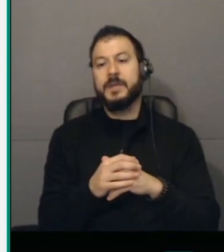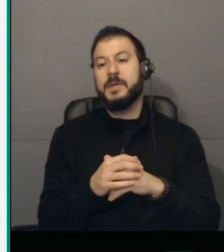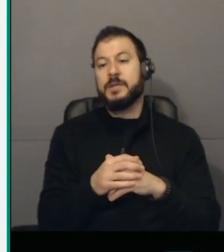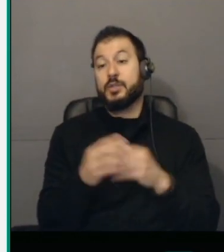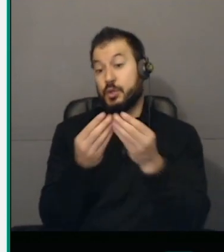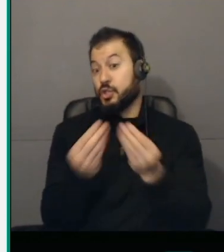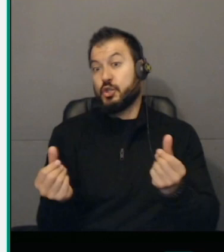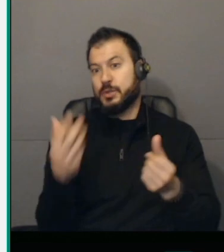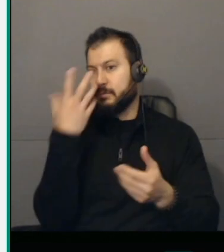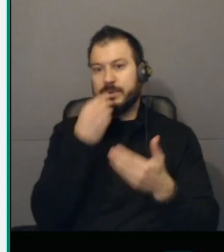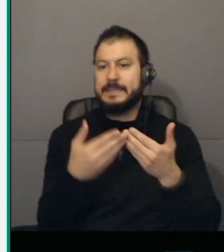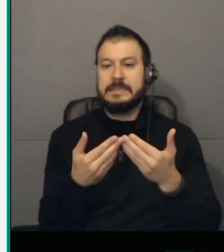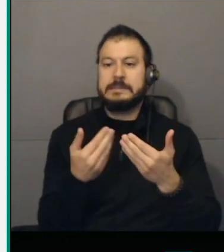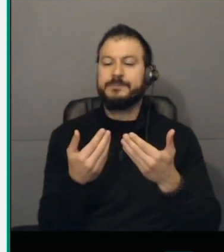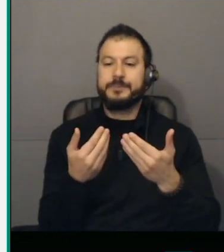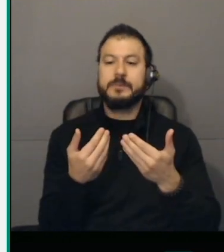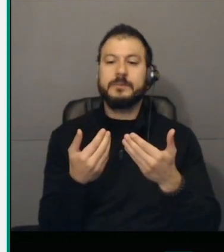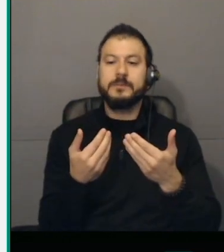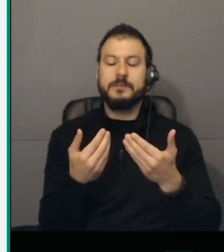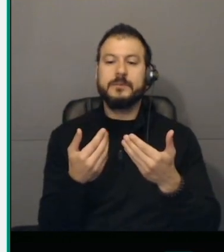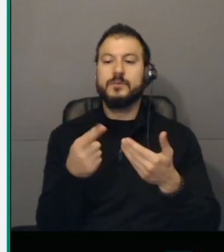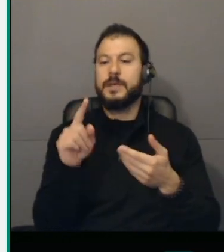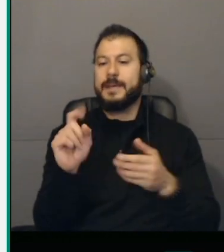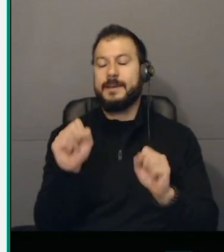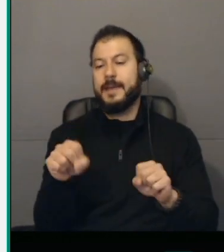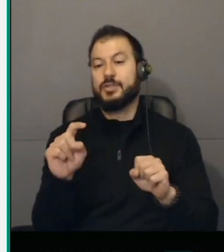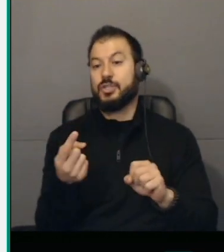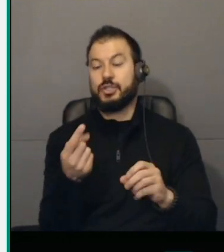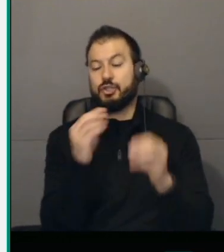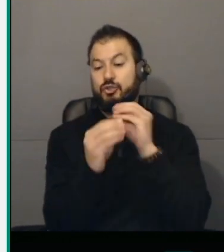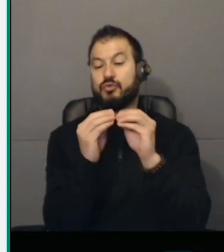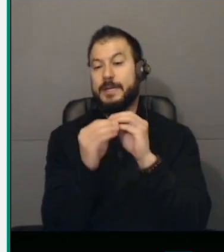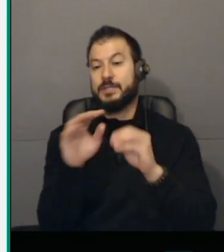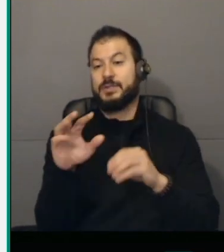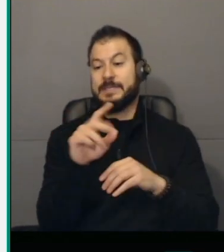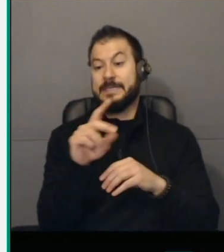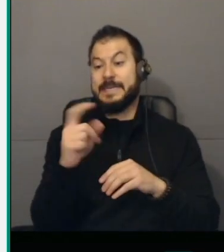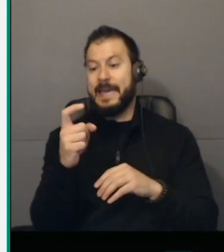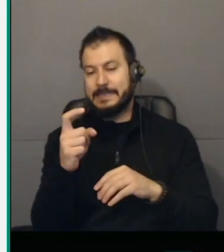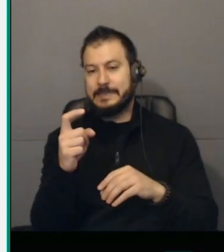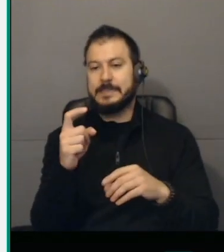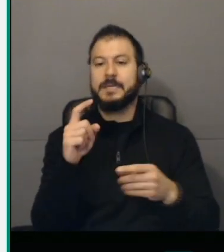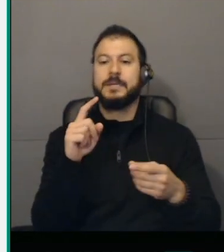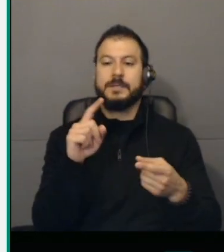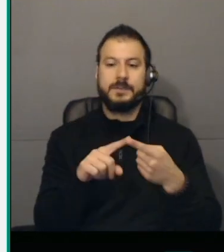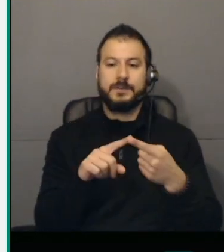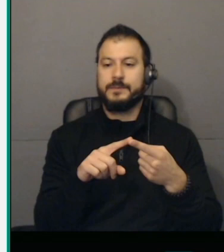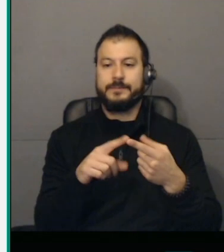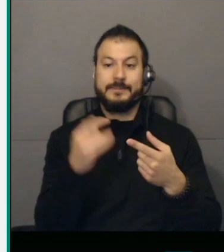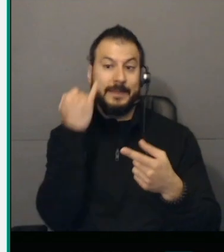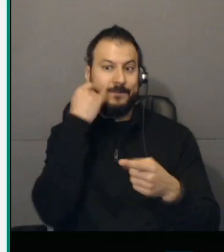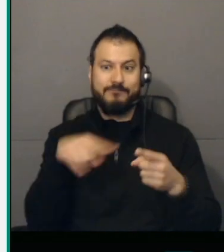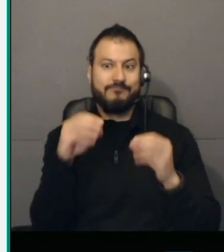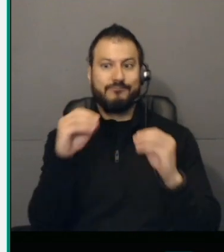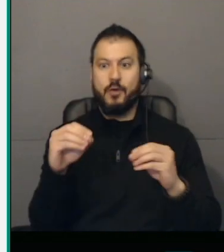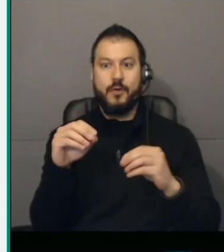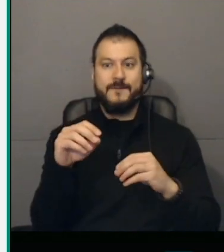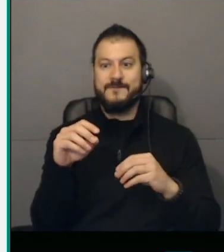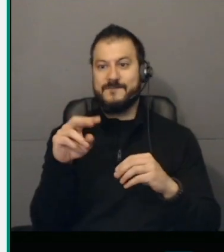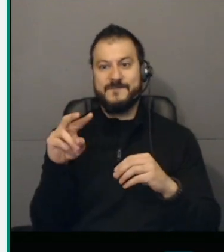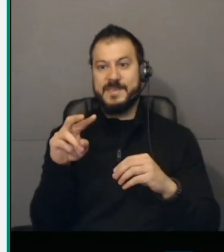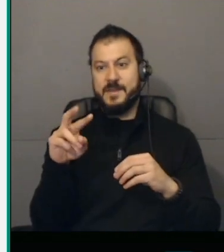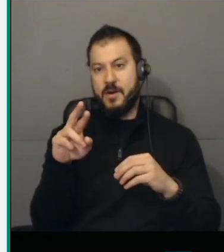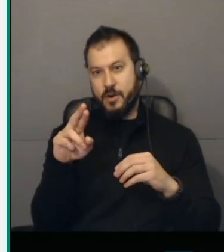And so the solution here is pretty easy. Essentially, you can either correct your DDX to be as if there was no